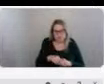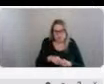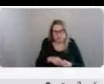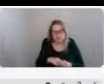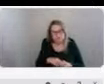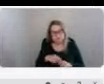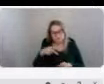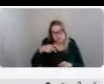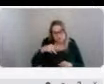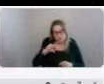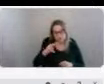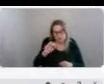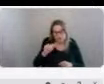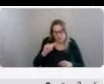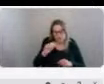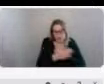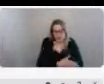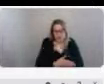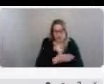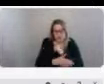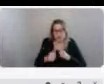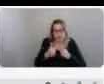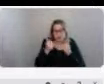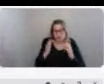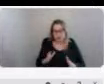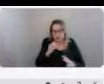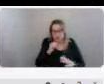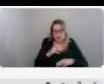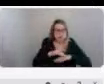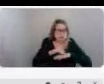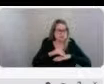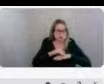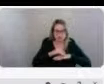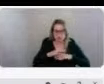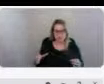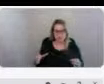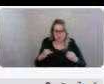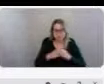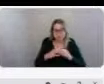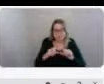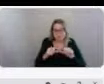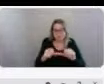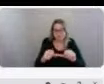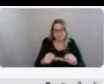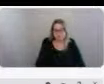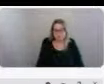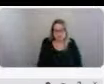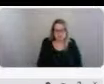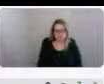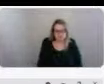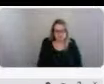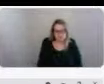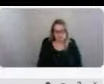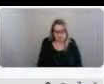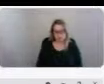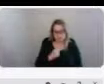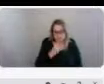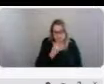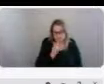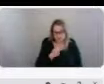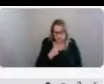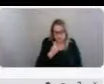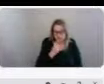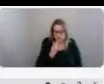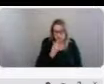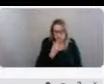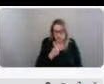pima county residents it's not geographically compact or contiguous i'm disappointed that it